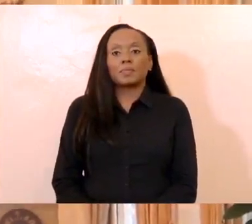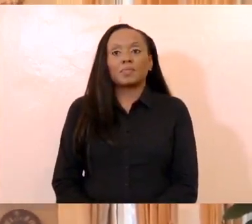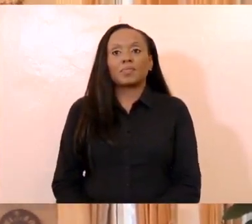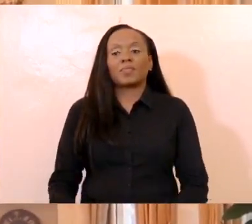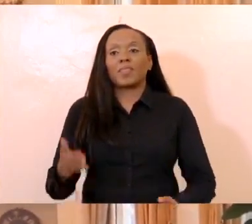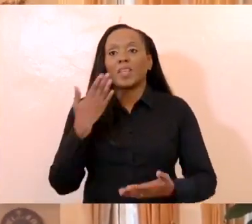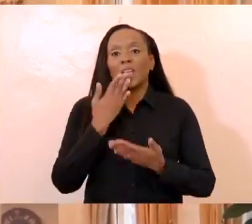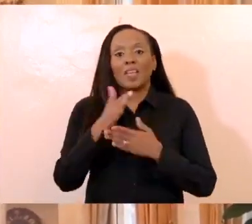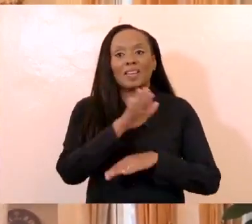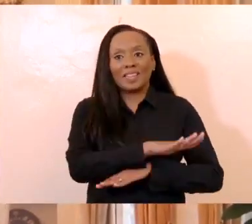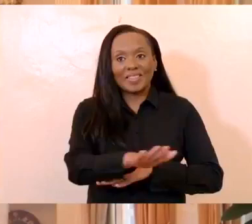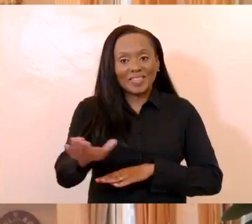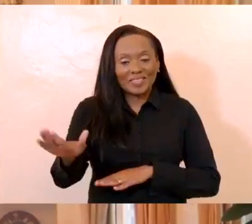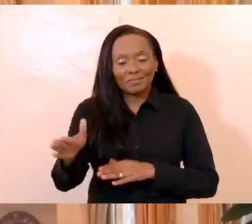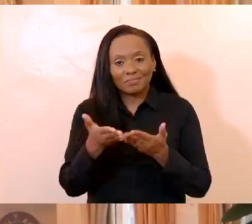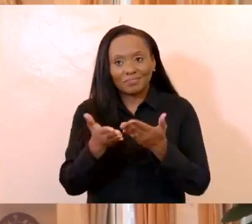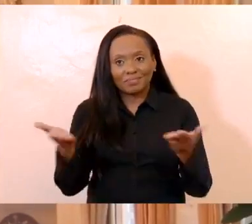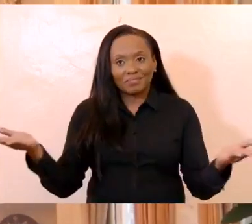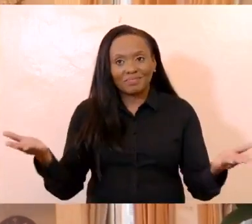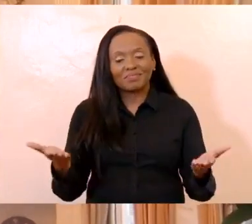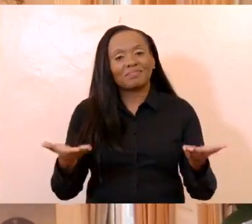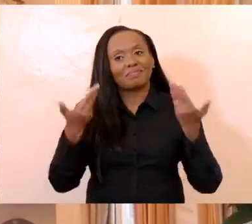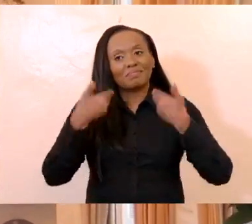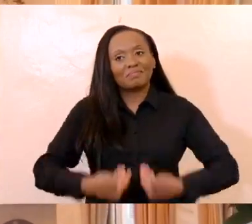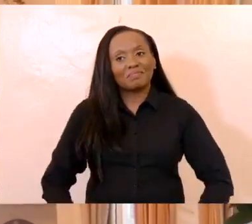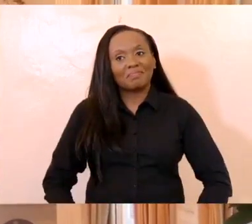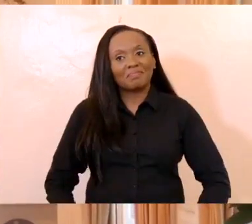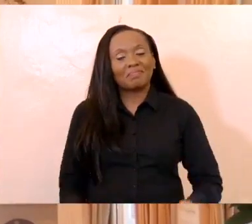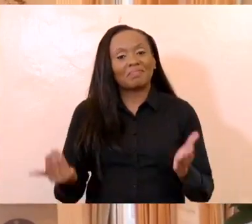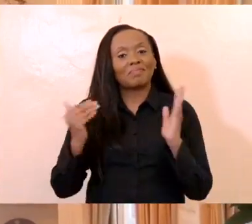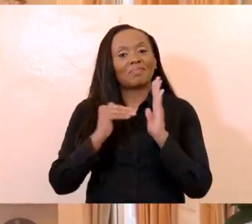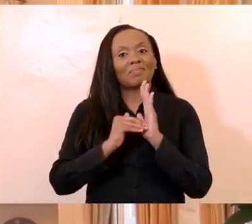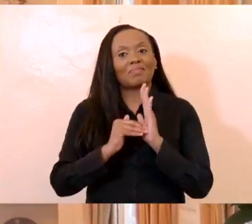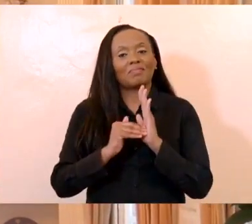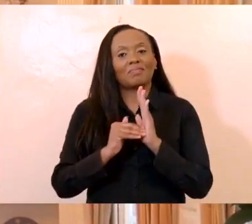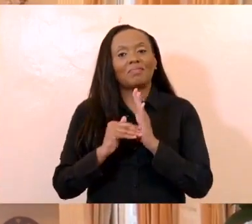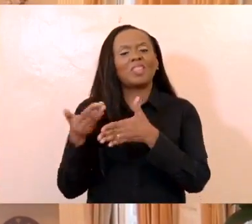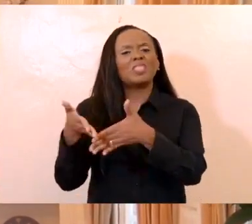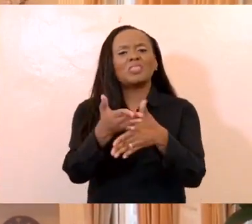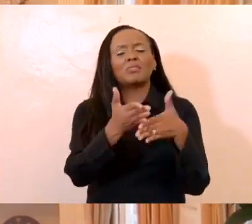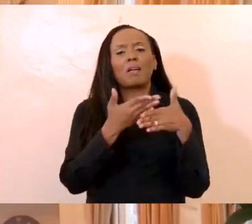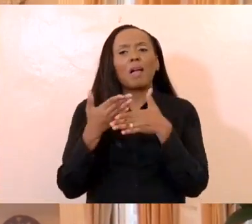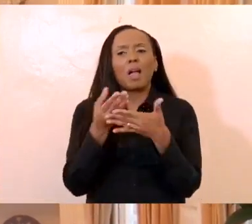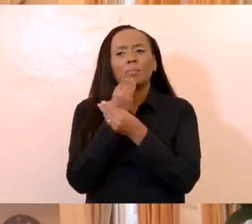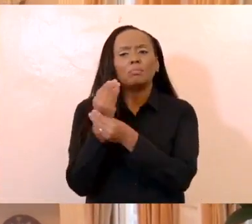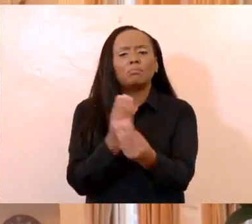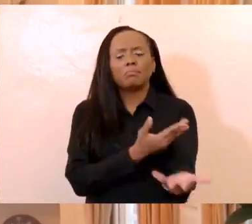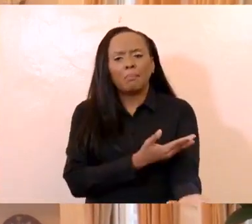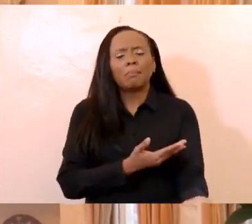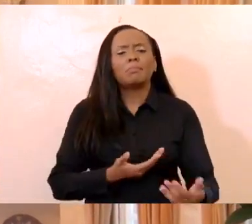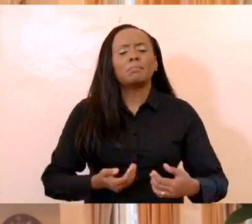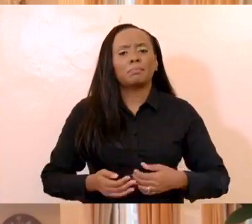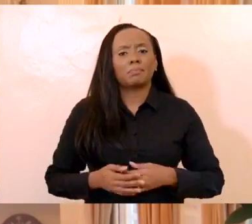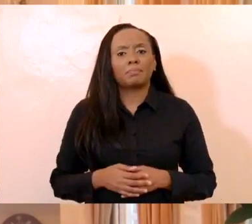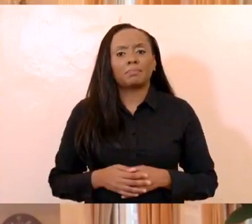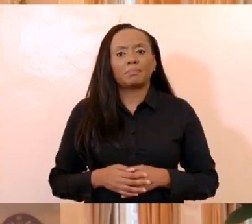Good evening, everyone. I'm here once again to share as much as I possibly can with